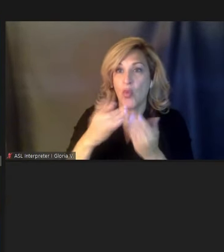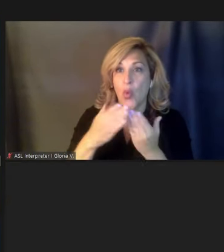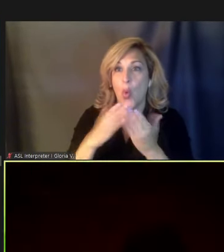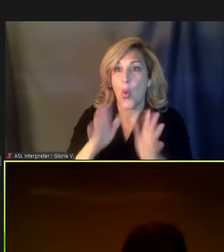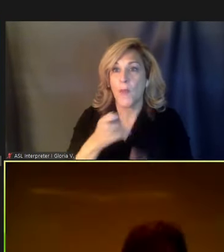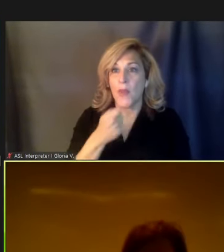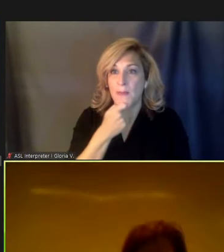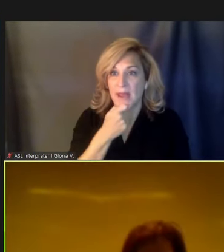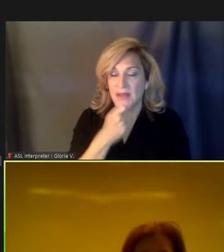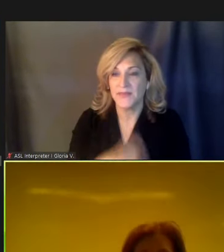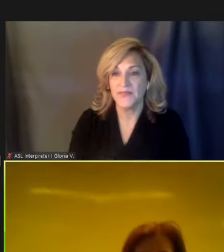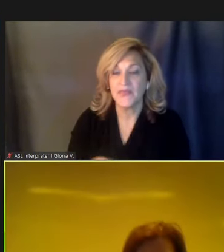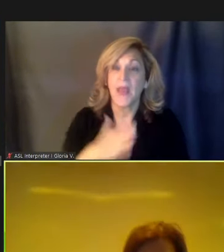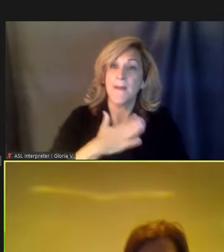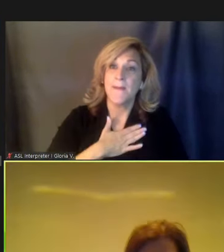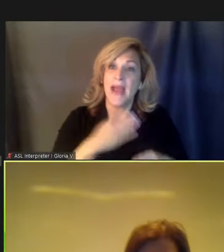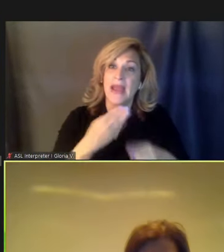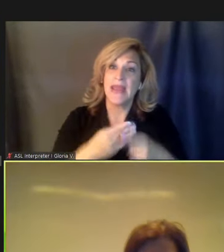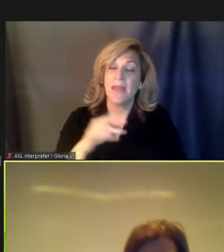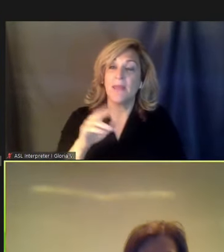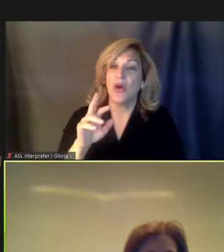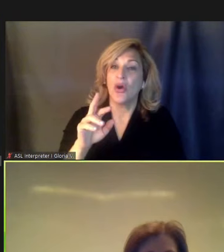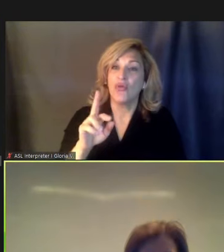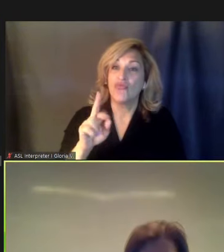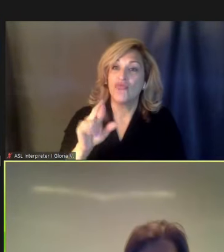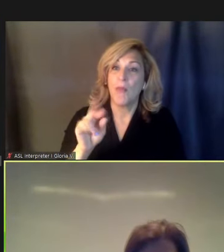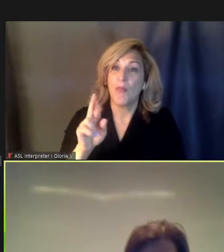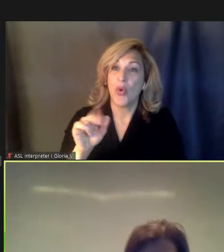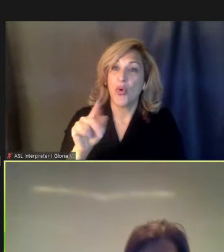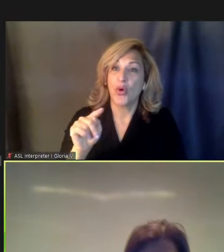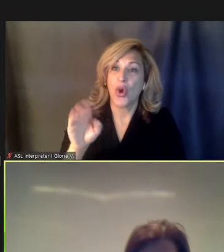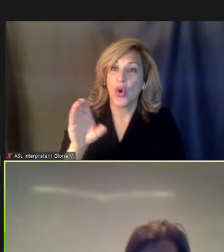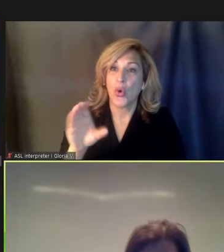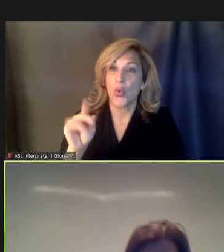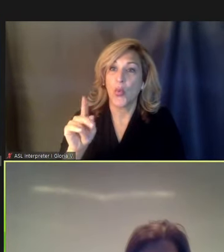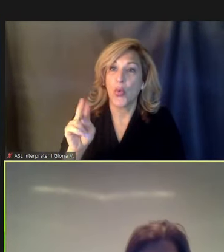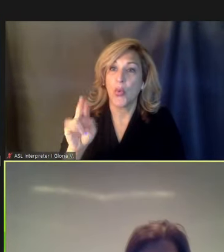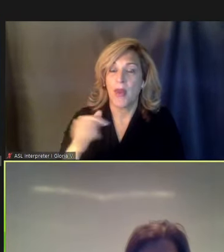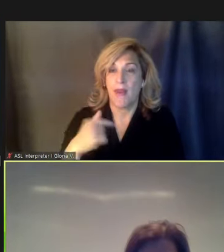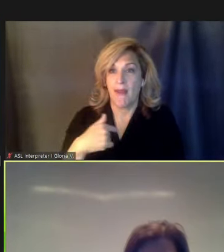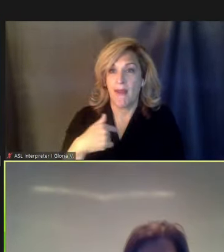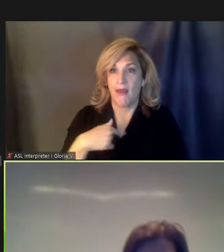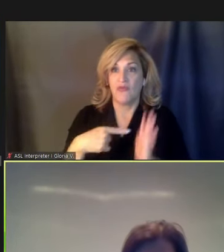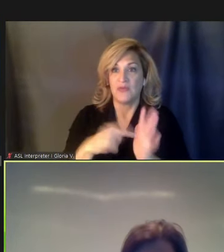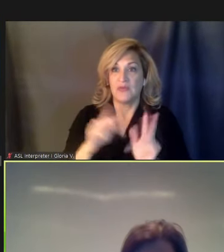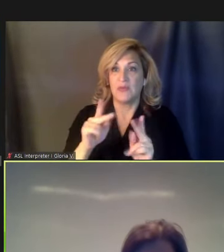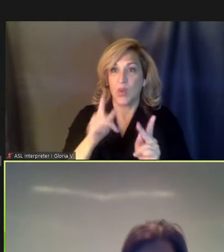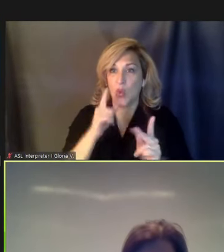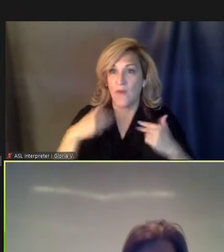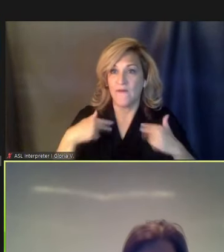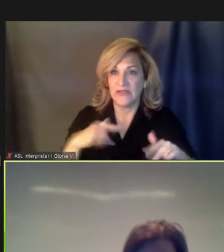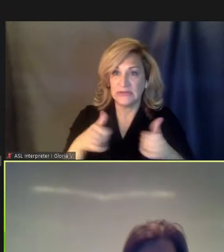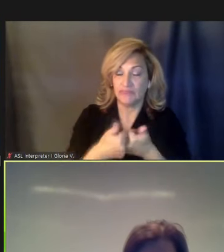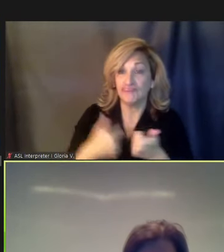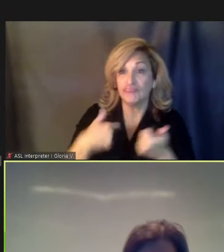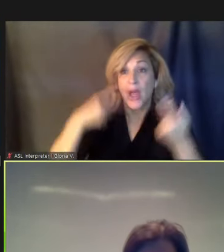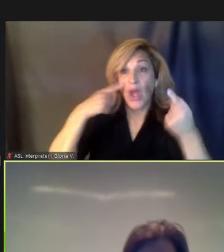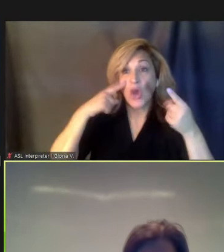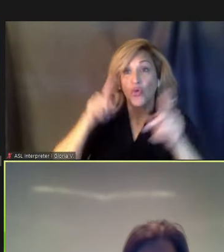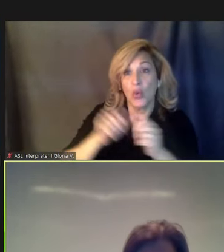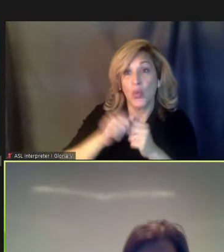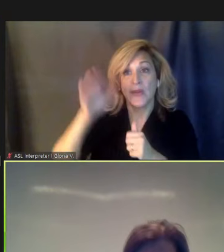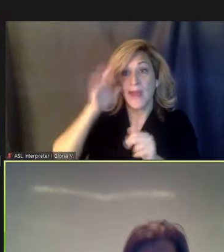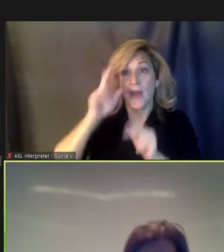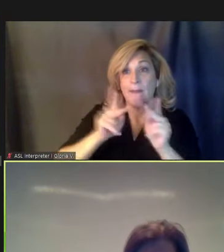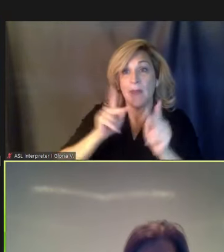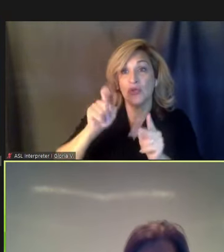My name is Roberta Cooperman, and I represent people with physical challenges. I agree with the concept that people should